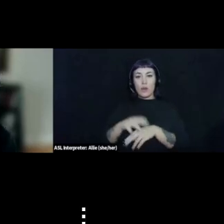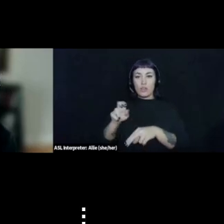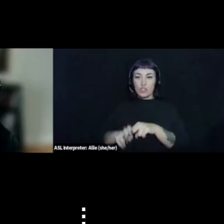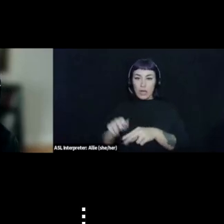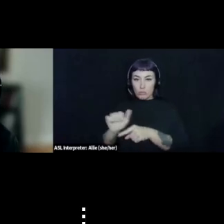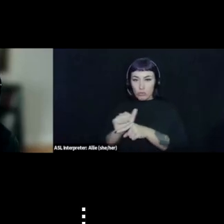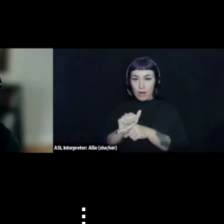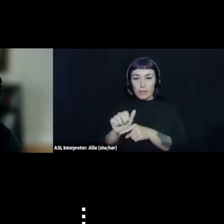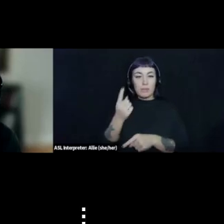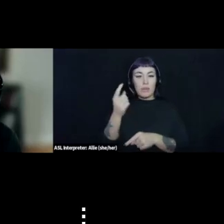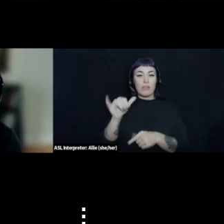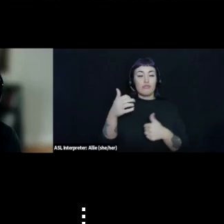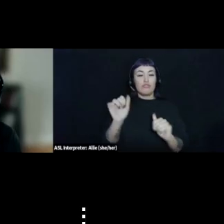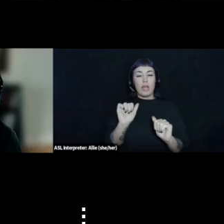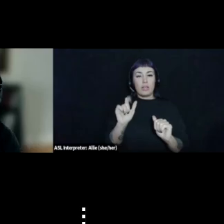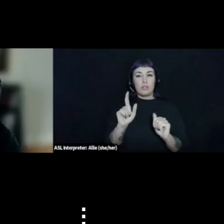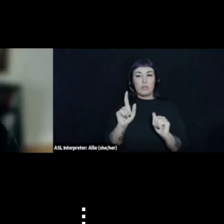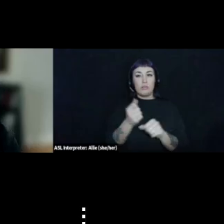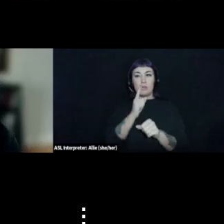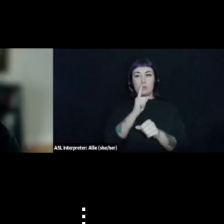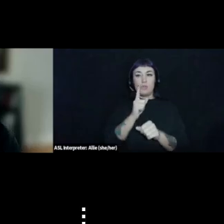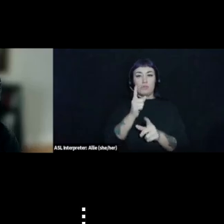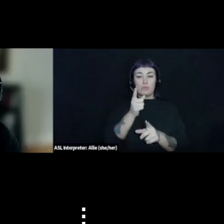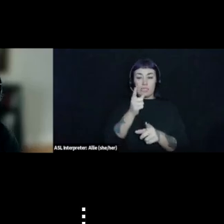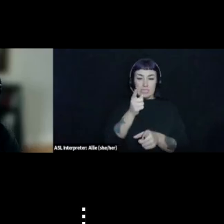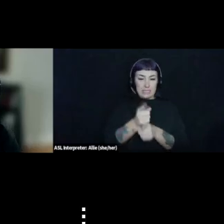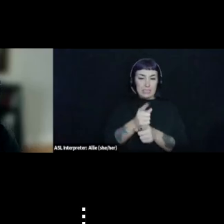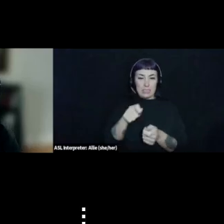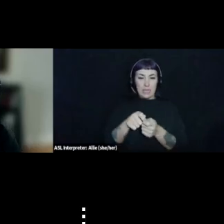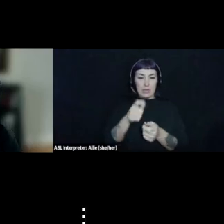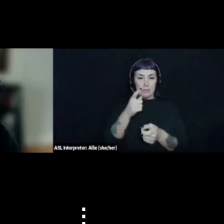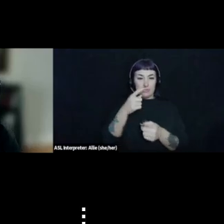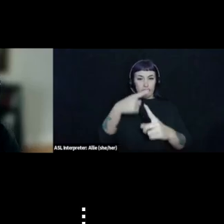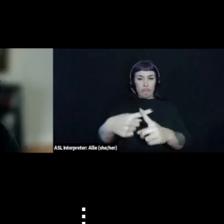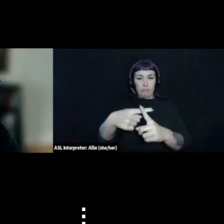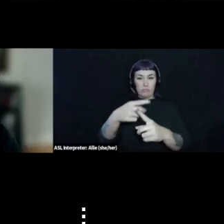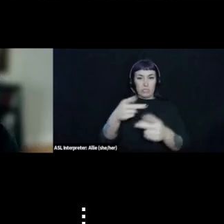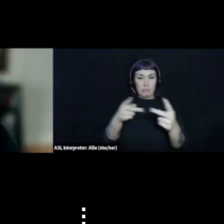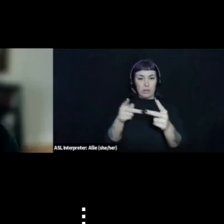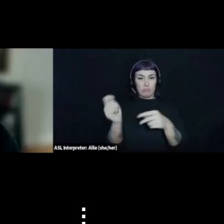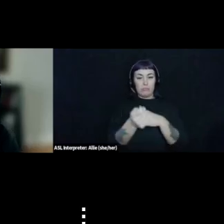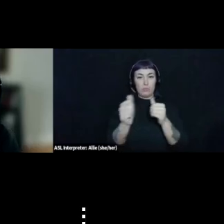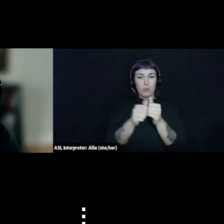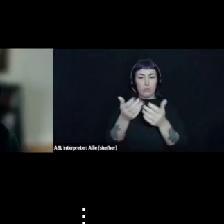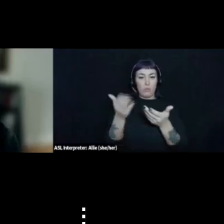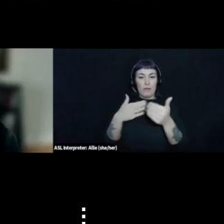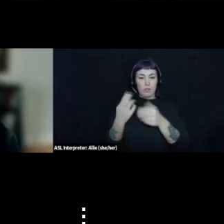chair, something like that, and try to make sure you get the same spot that you're looking at with your implement.